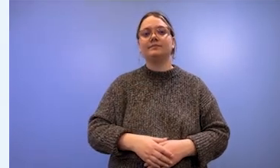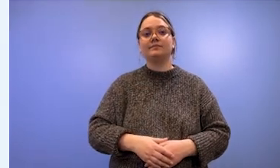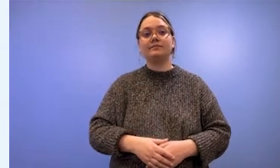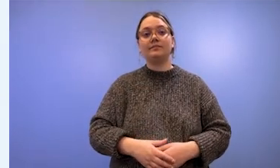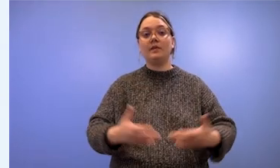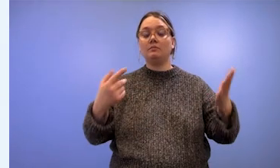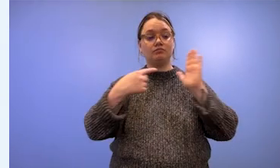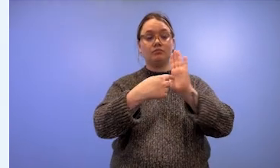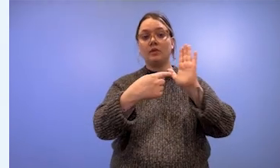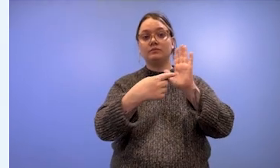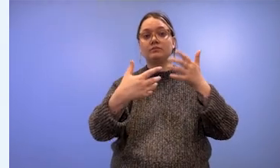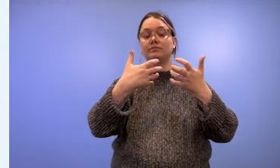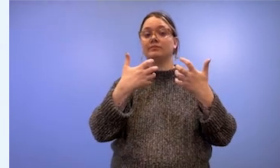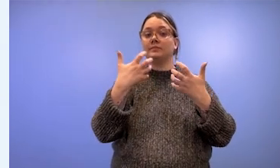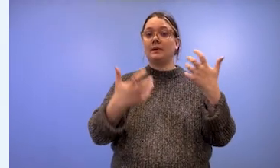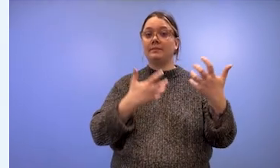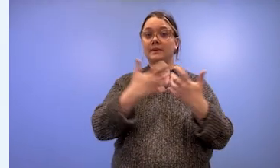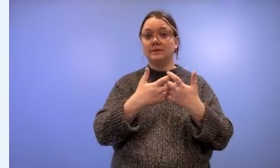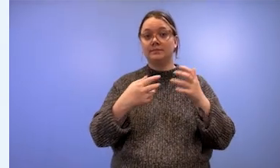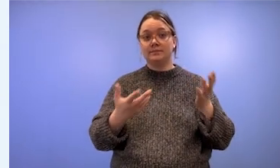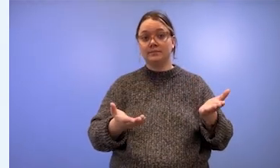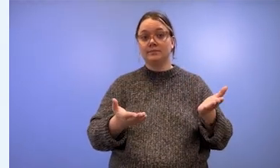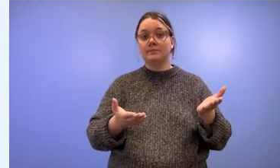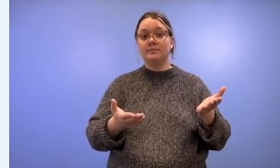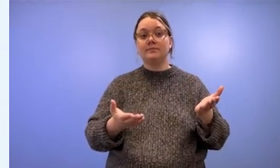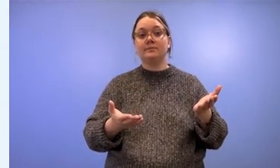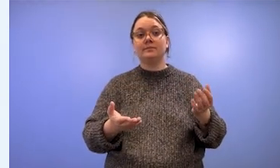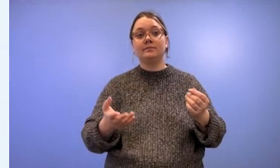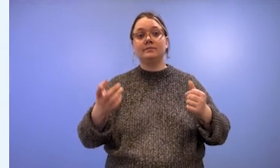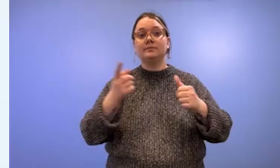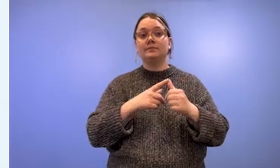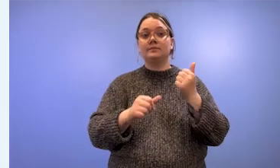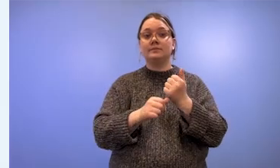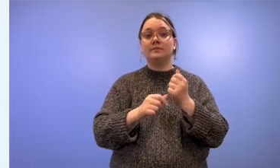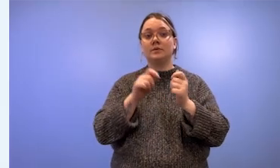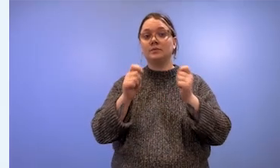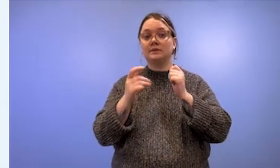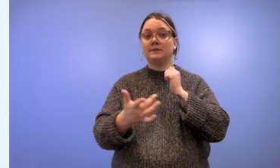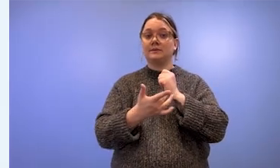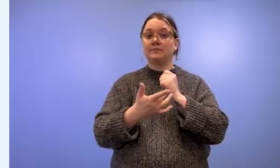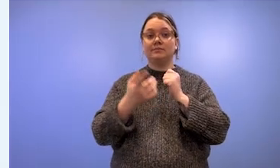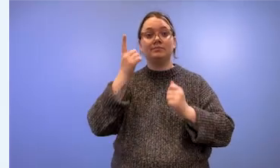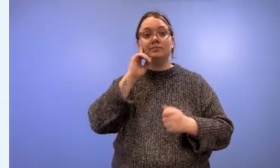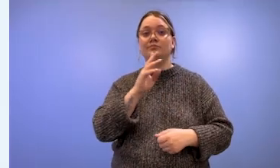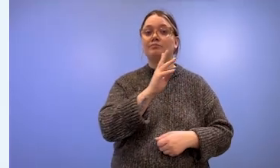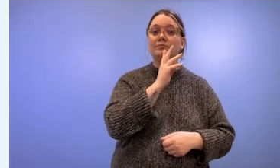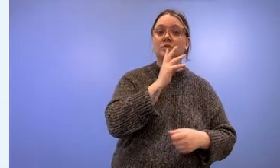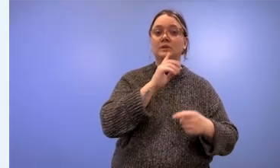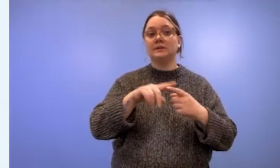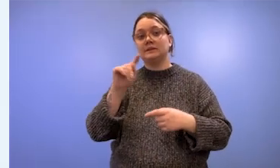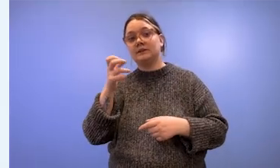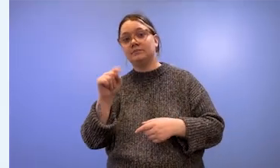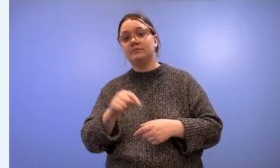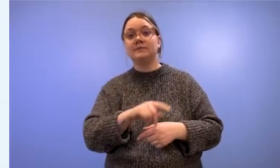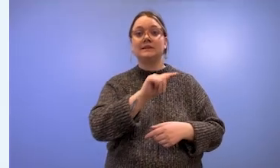Okay, so examples of accommodations are assistive slash adaptive technology, such as speech to text and